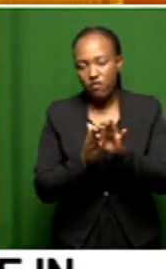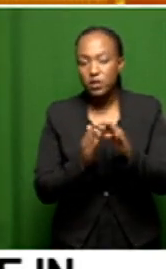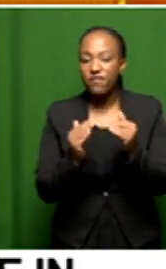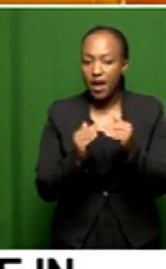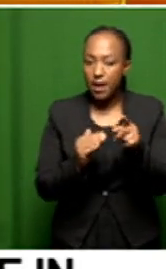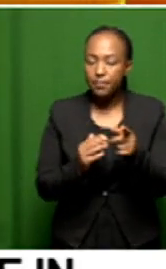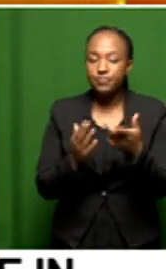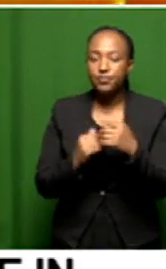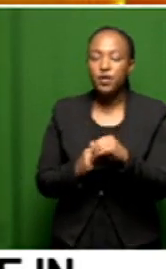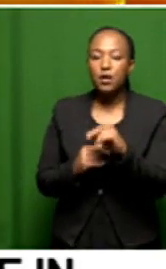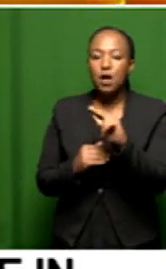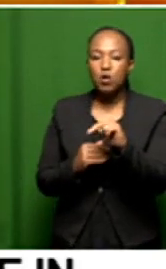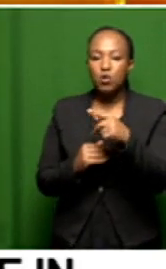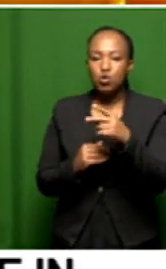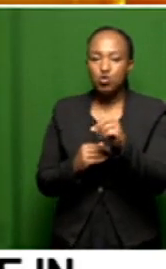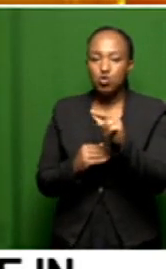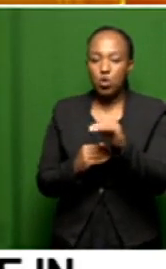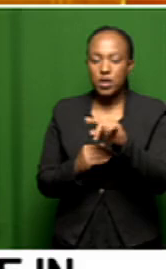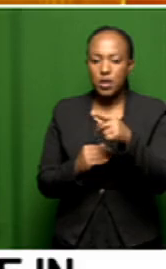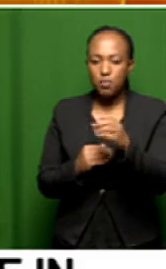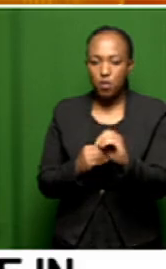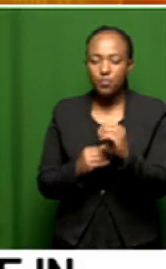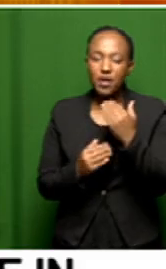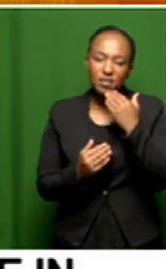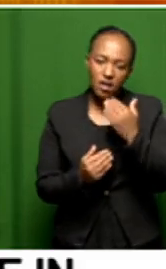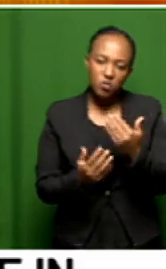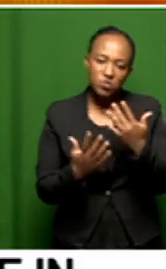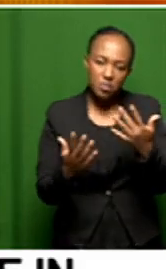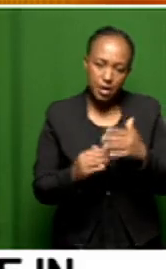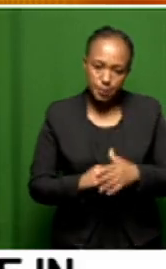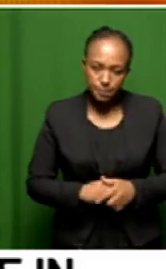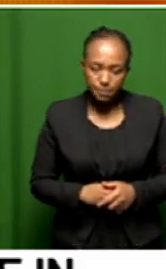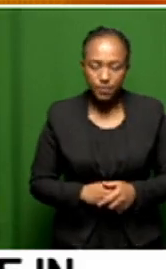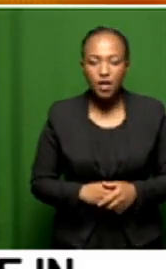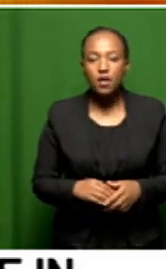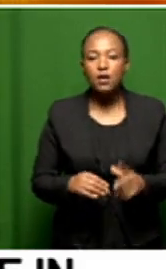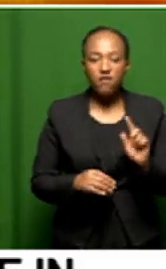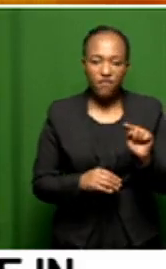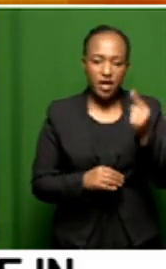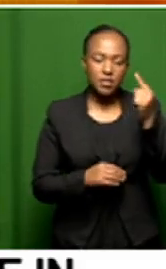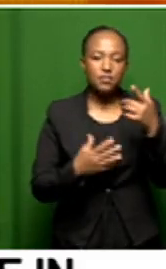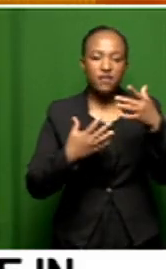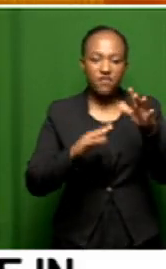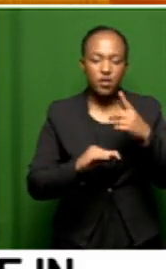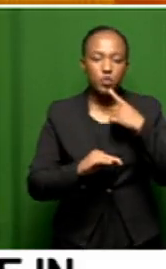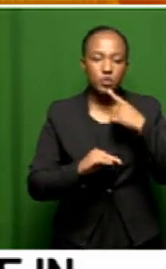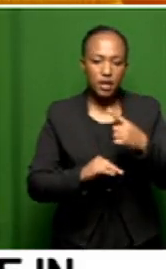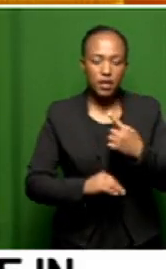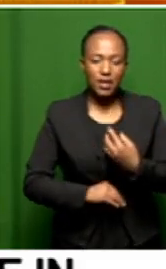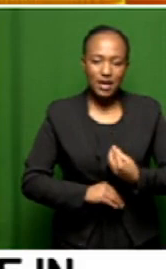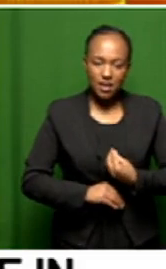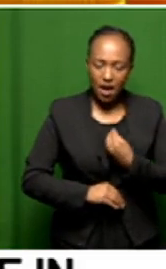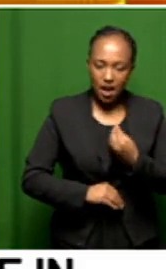And Nhlonipho? Okay, thank you so much. As firstly, I have said that young